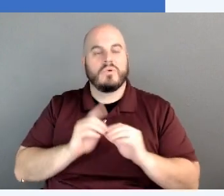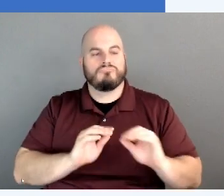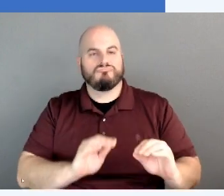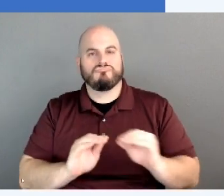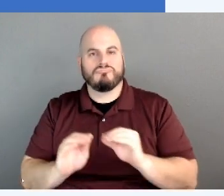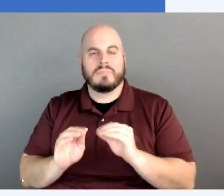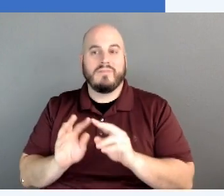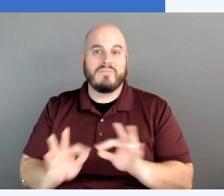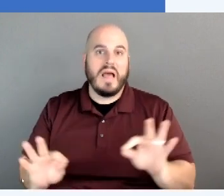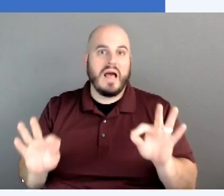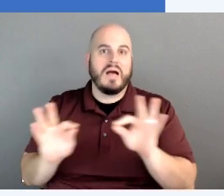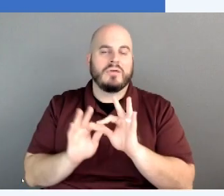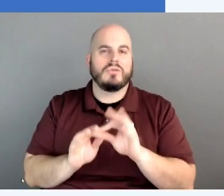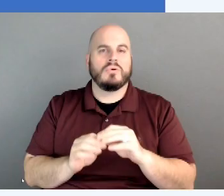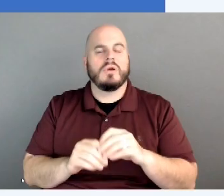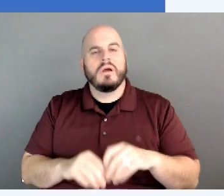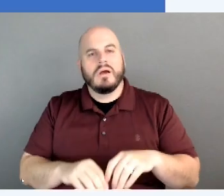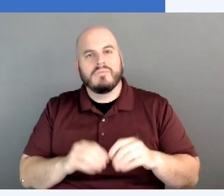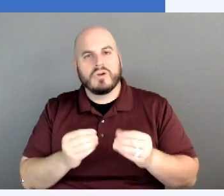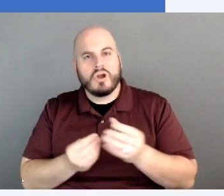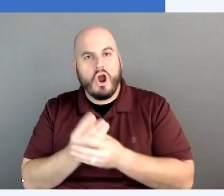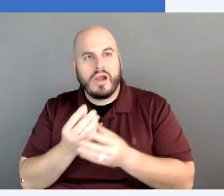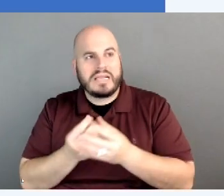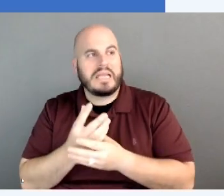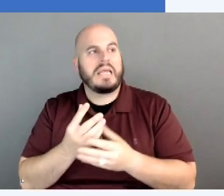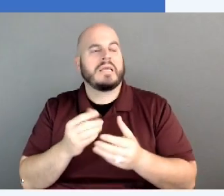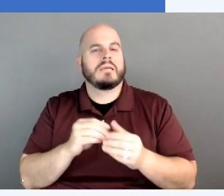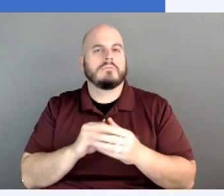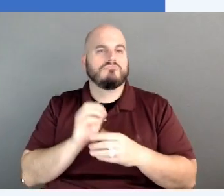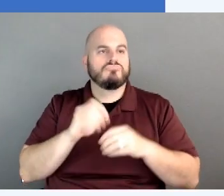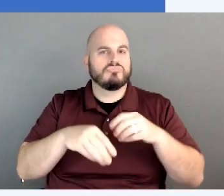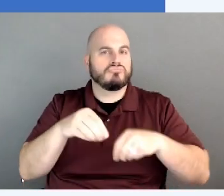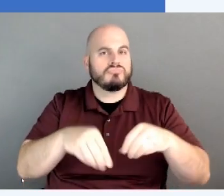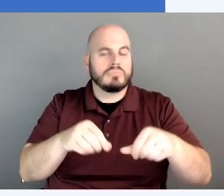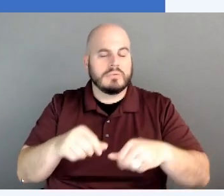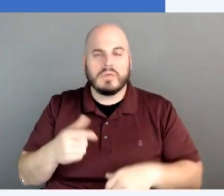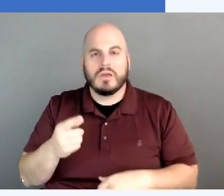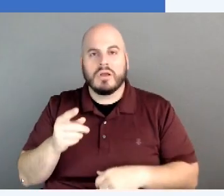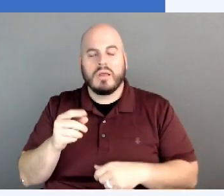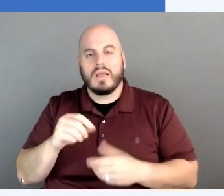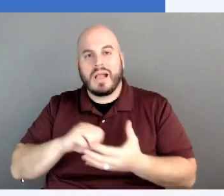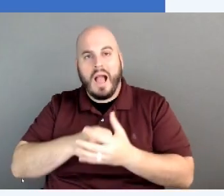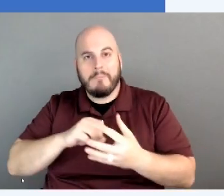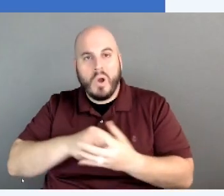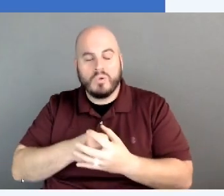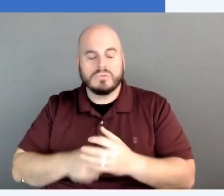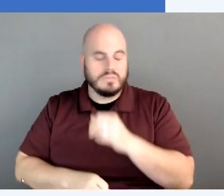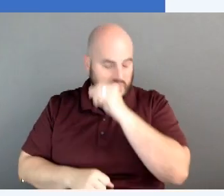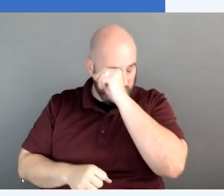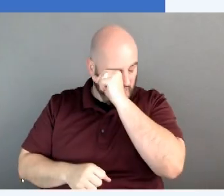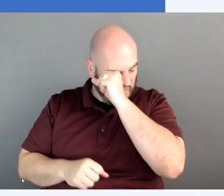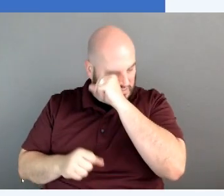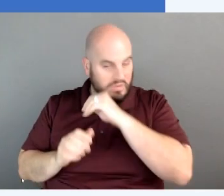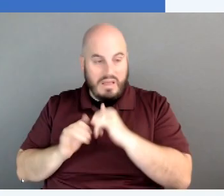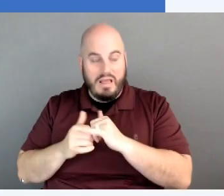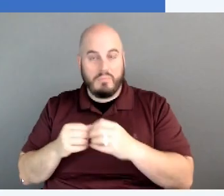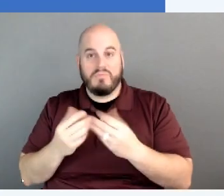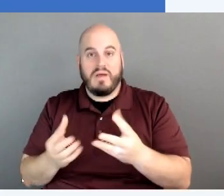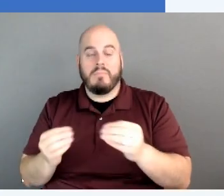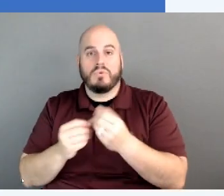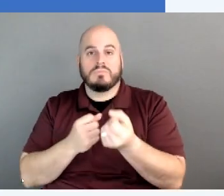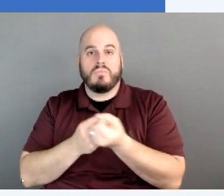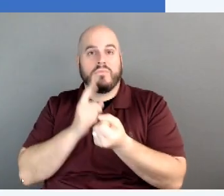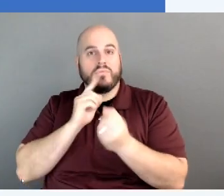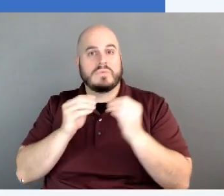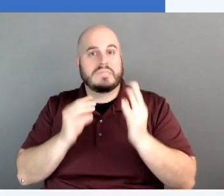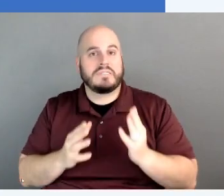and composting in schools. Our teachers, as you guys know, are always overworked, so how can they provide more supports for these teachers to be able to do